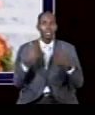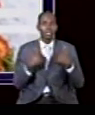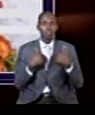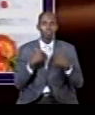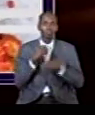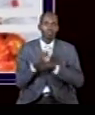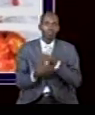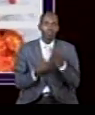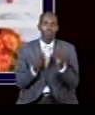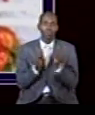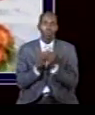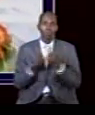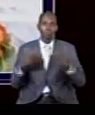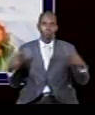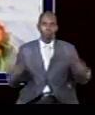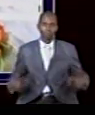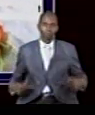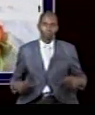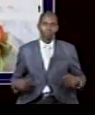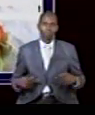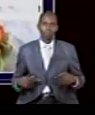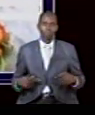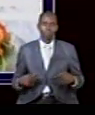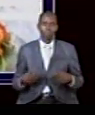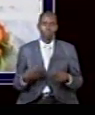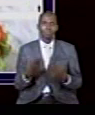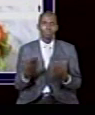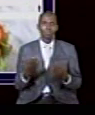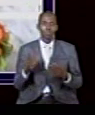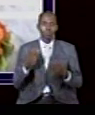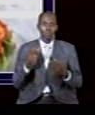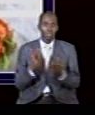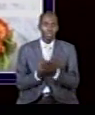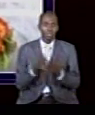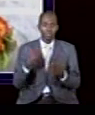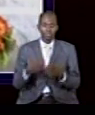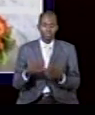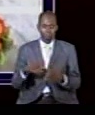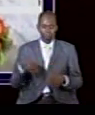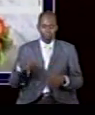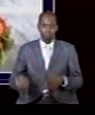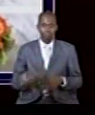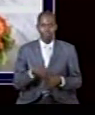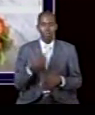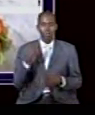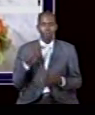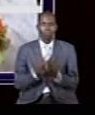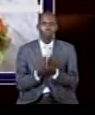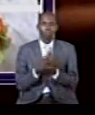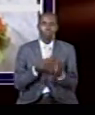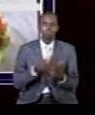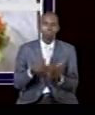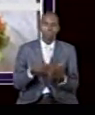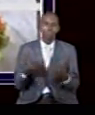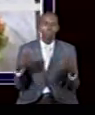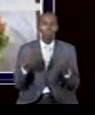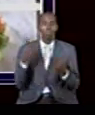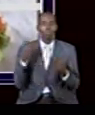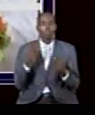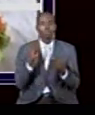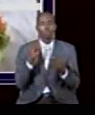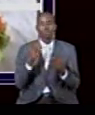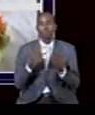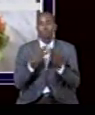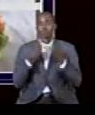with pains, the joints all over to the point that the legs were wobbling and the pain was so excruciating.